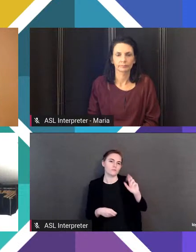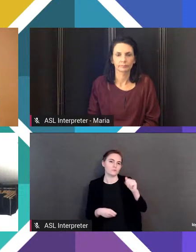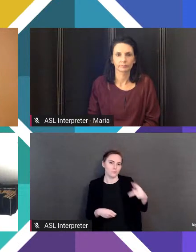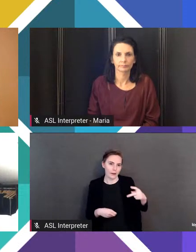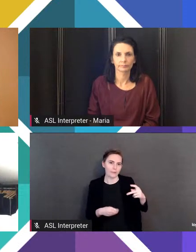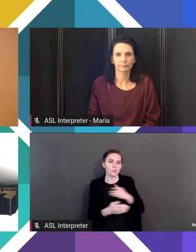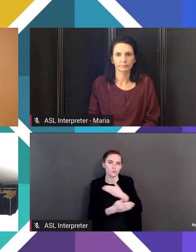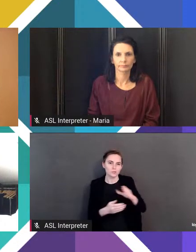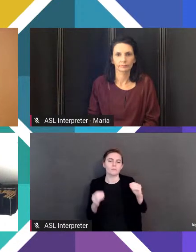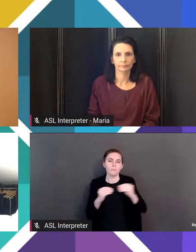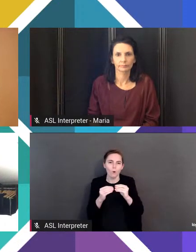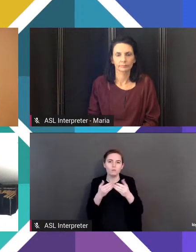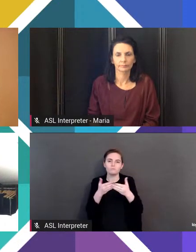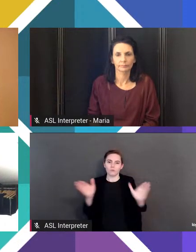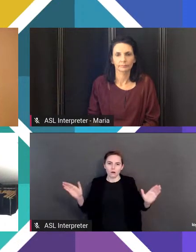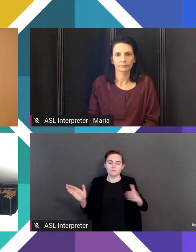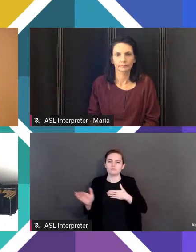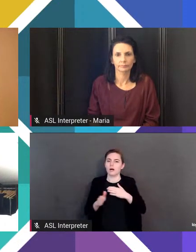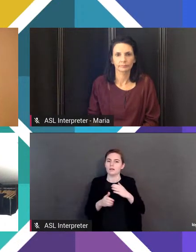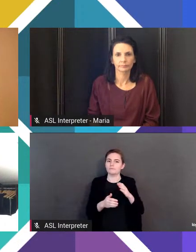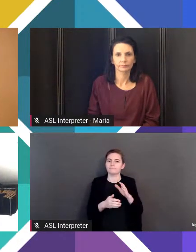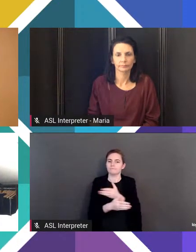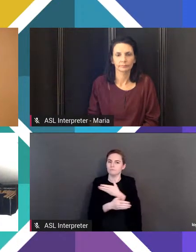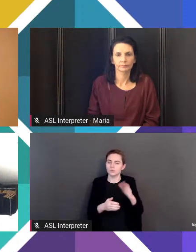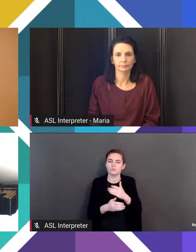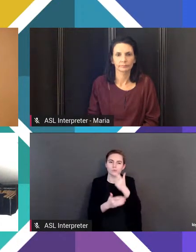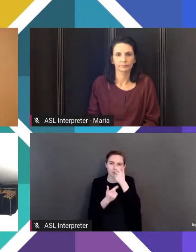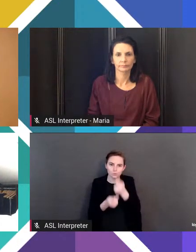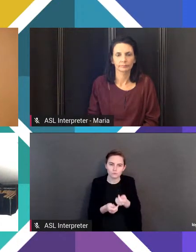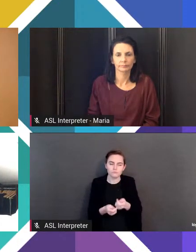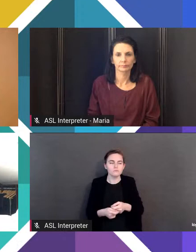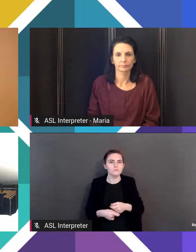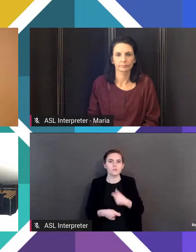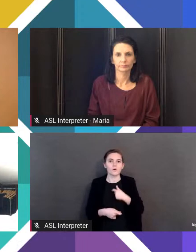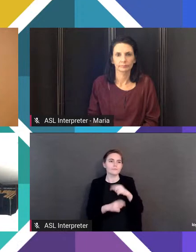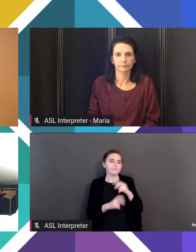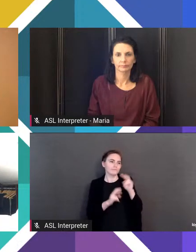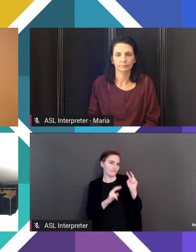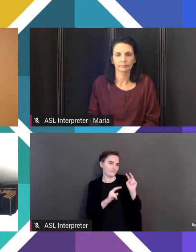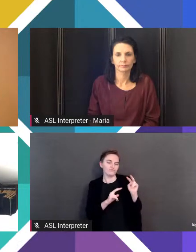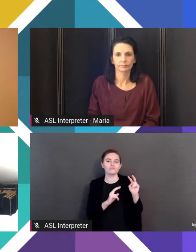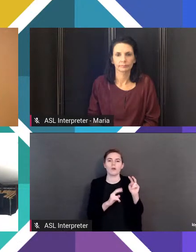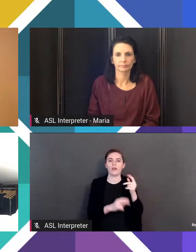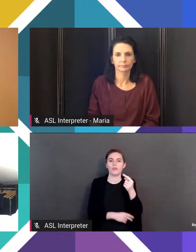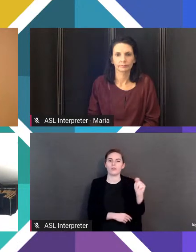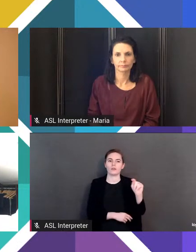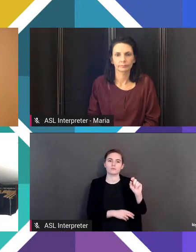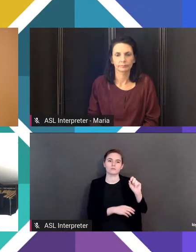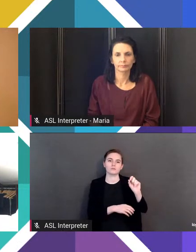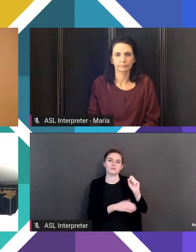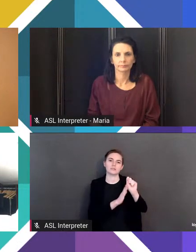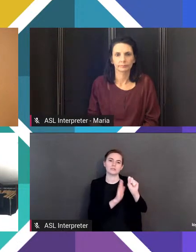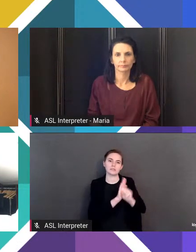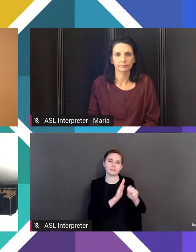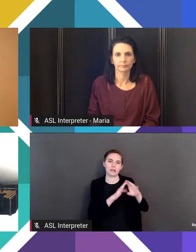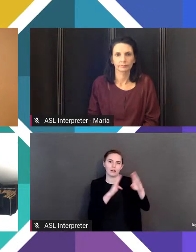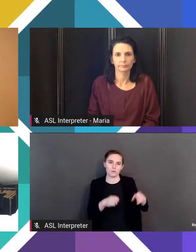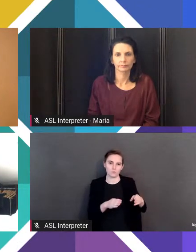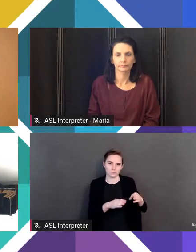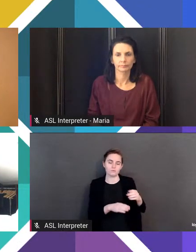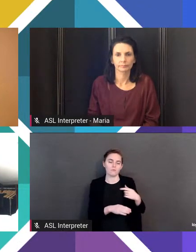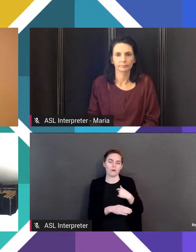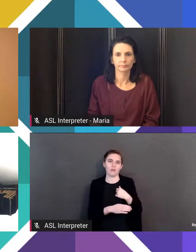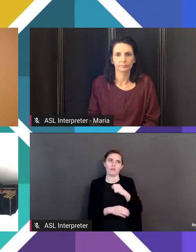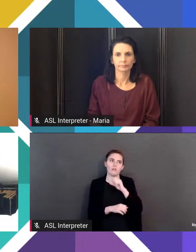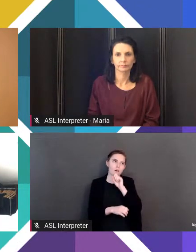like hip hop in general. So like I kept an eye on the State House because I know they do a lot of different, I love the State House for having such